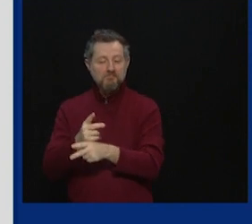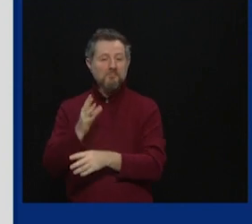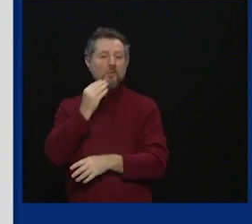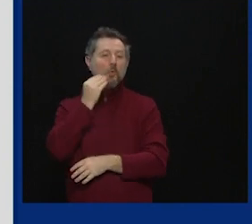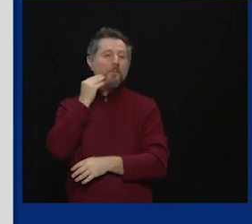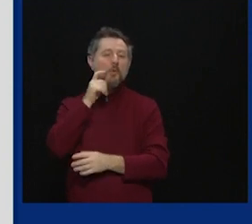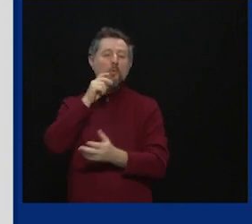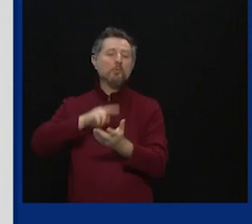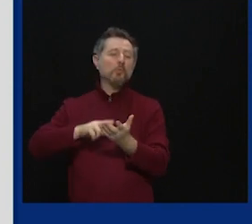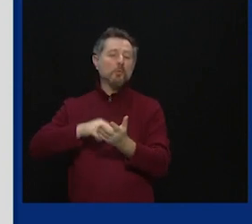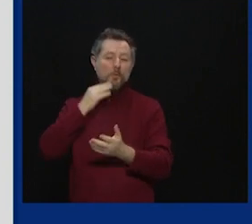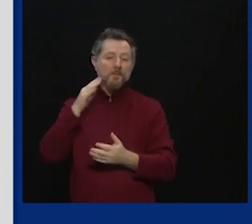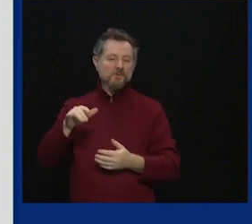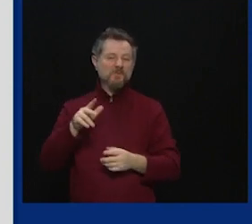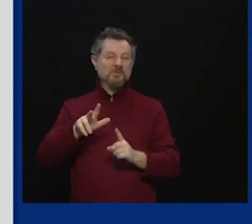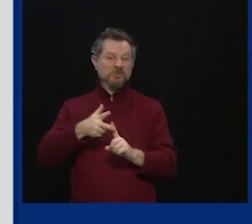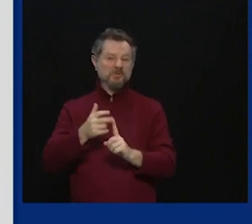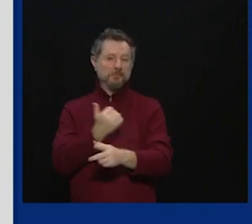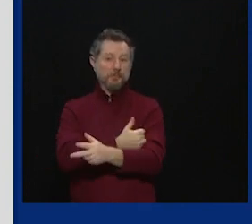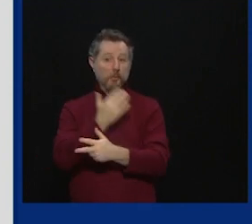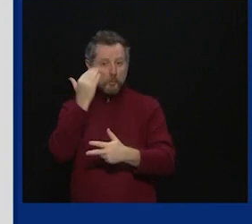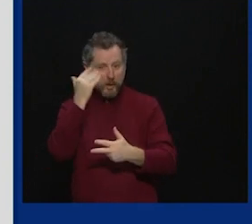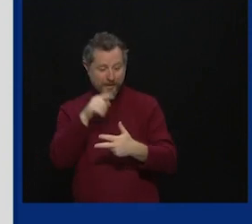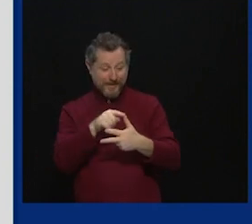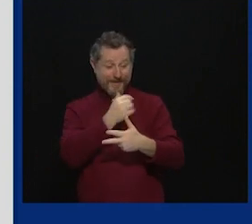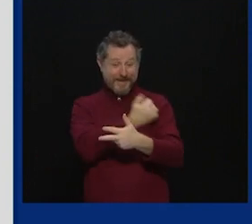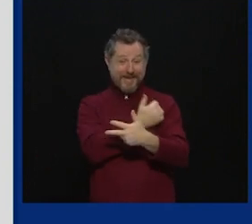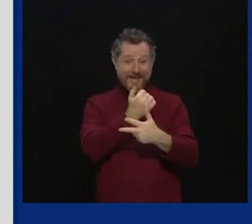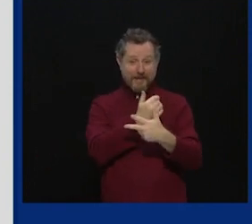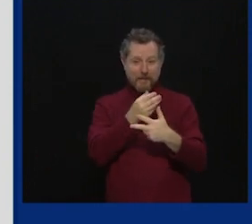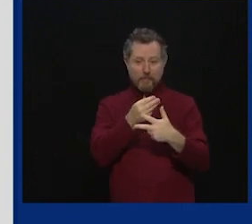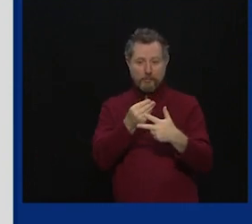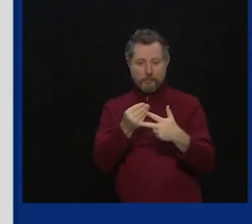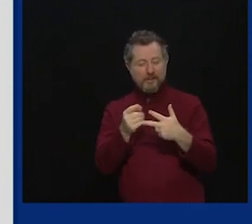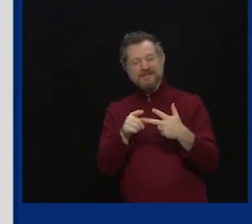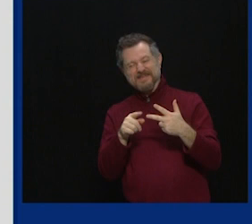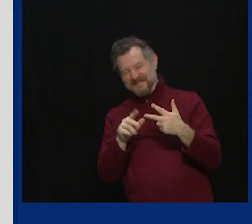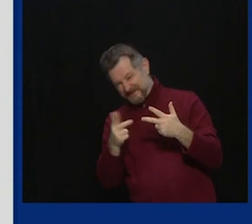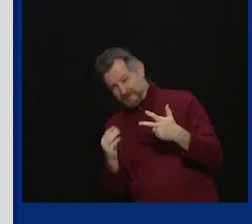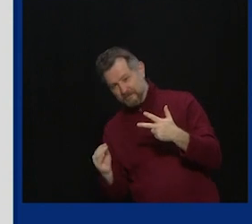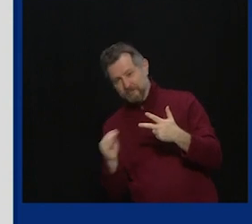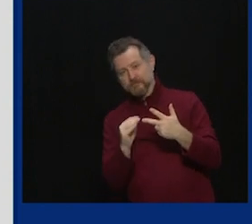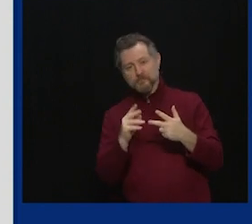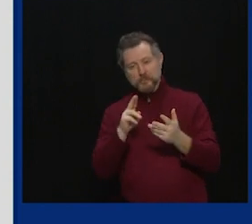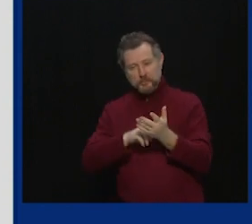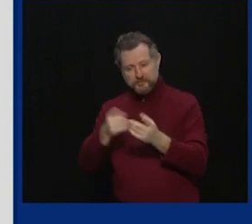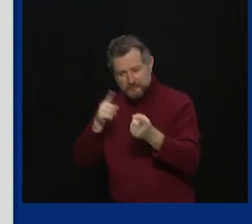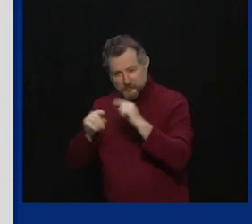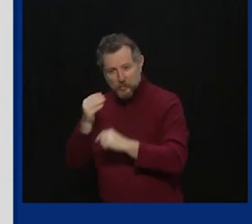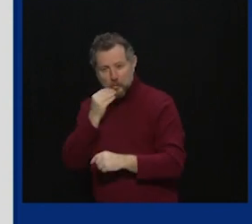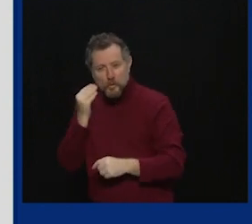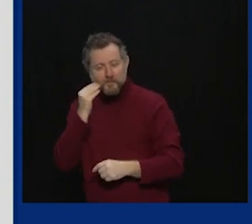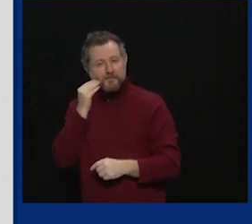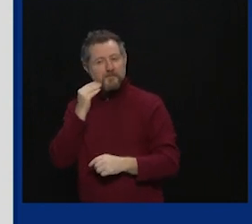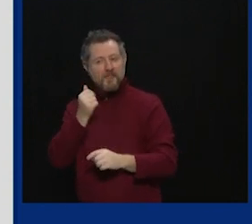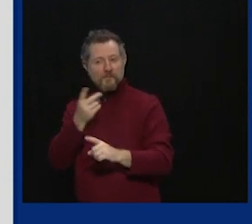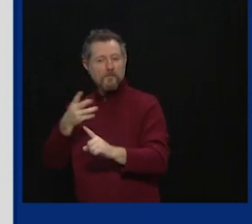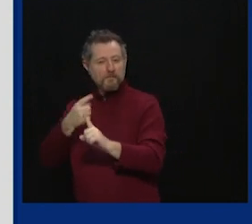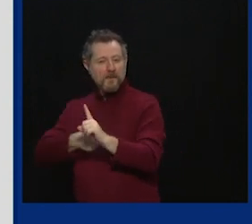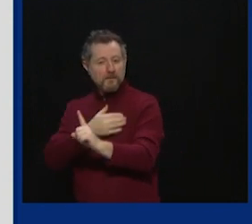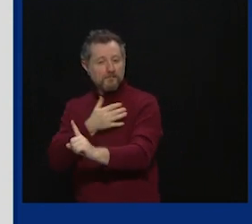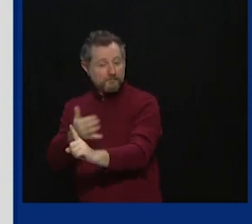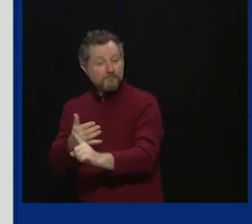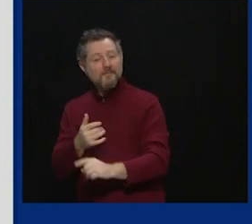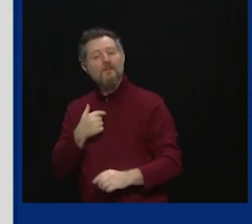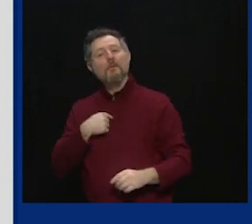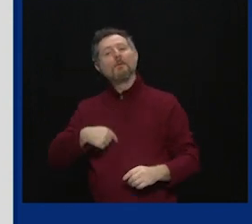had intense coordination with our nursing homes over the past few months. And to date, we've had over 5,000 vaccination events